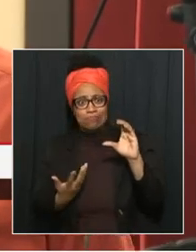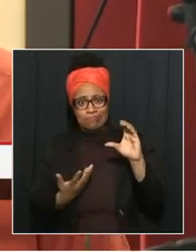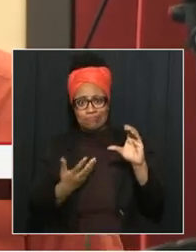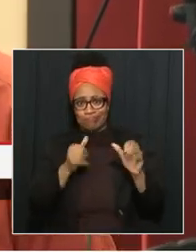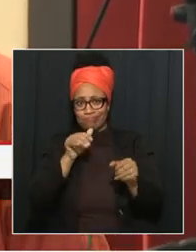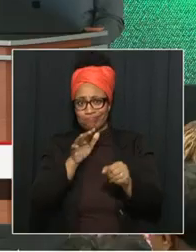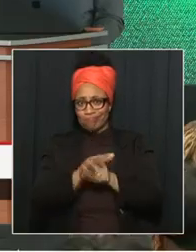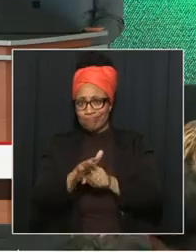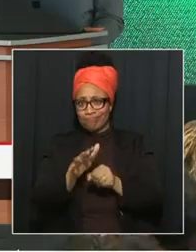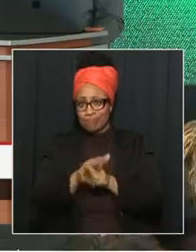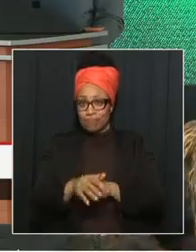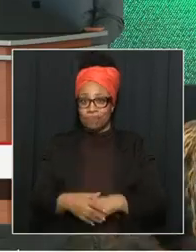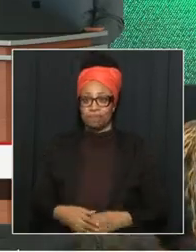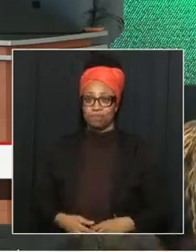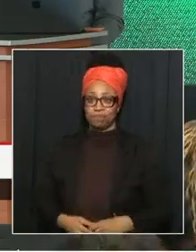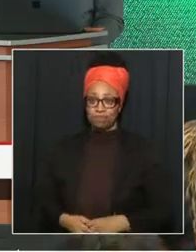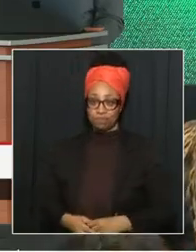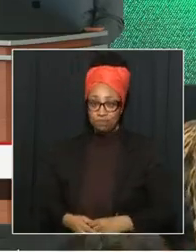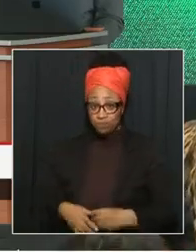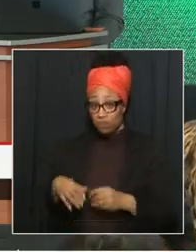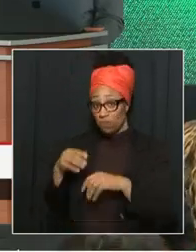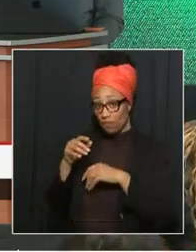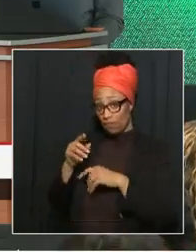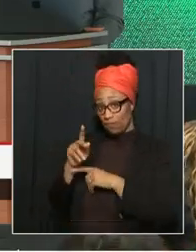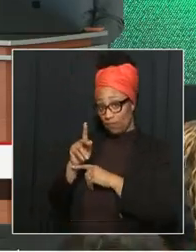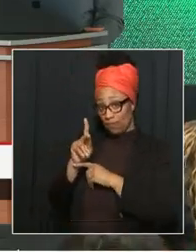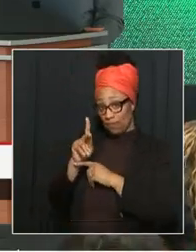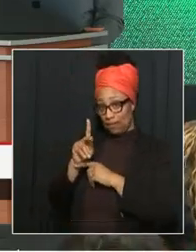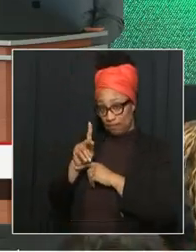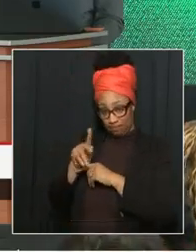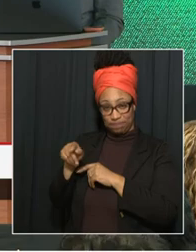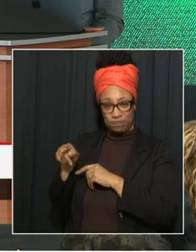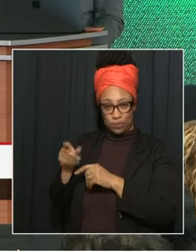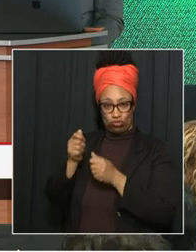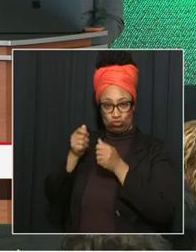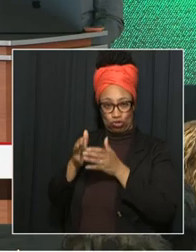I will make sure that someone follows up with you to